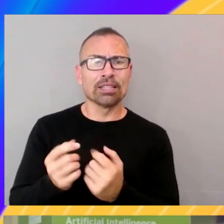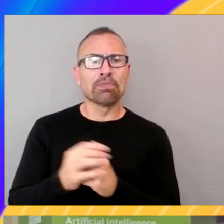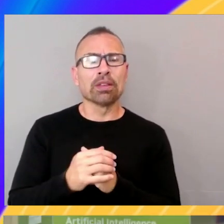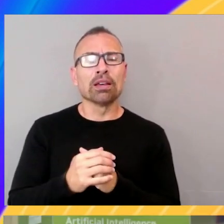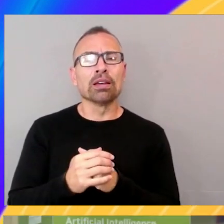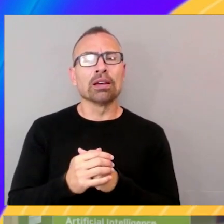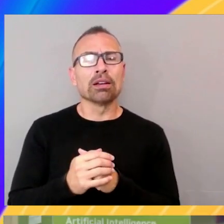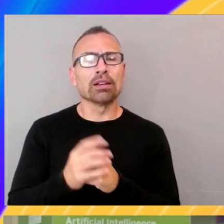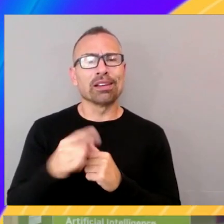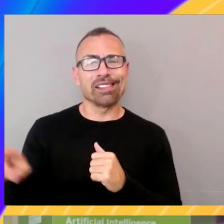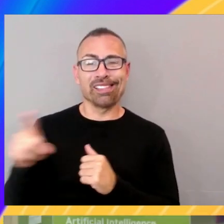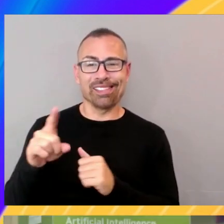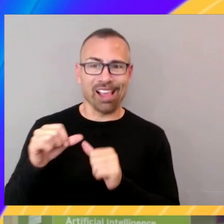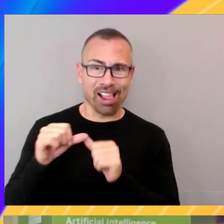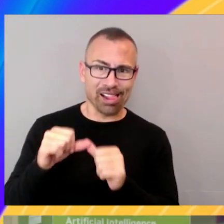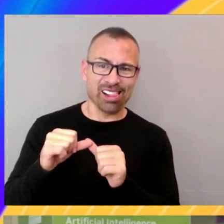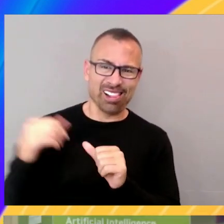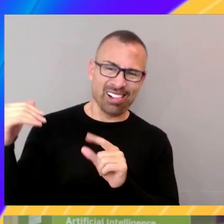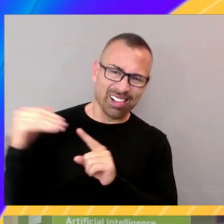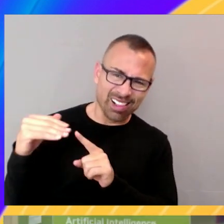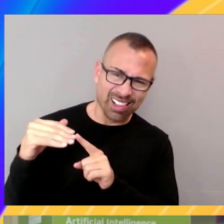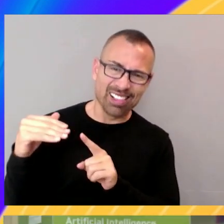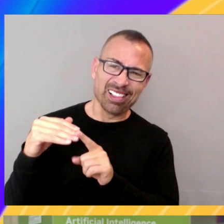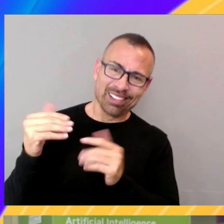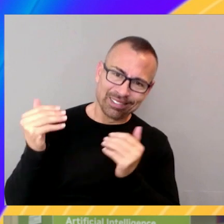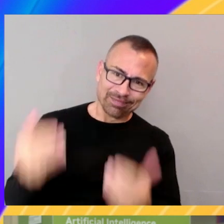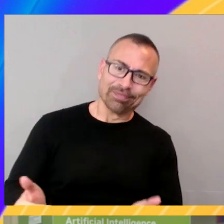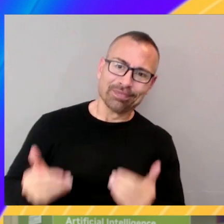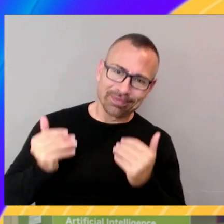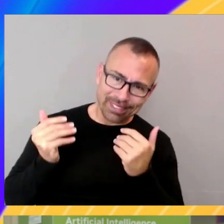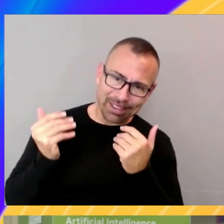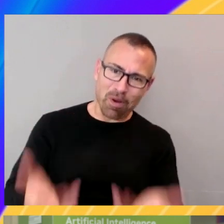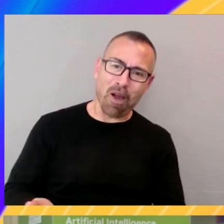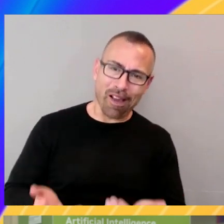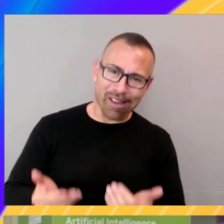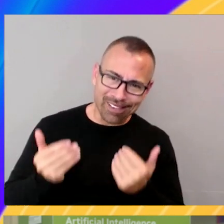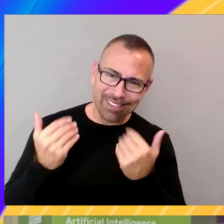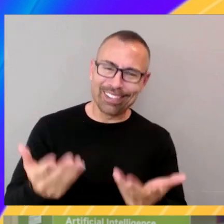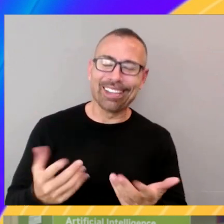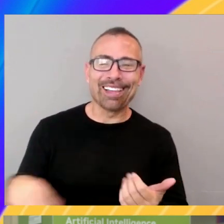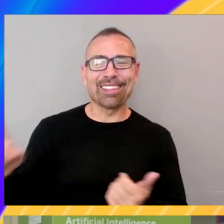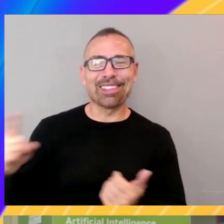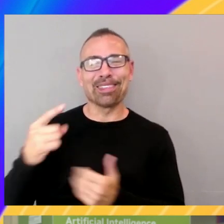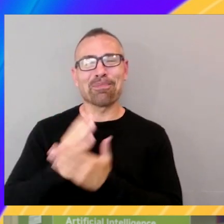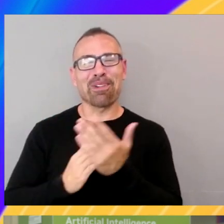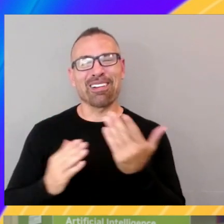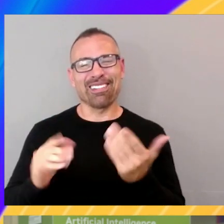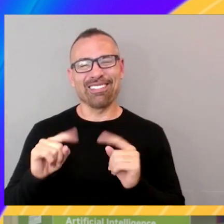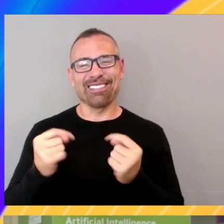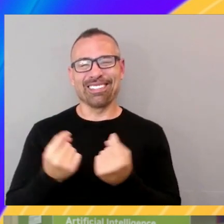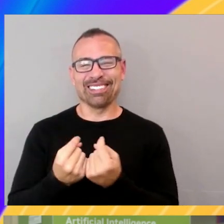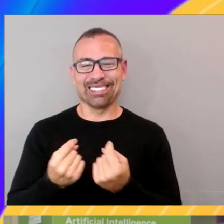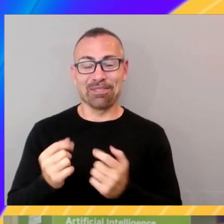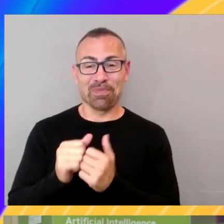task. They were sort of part of the team, but without